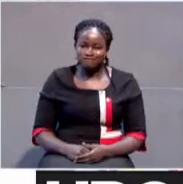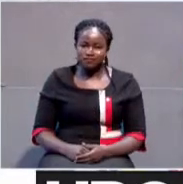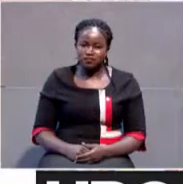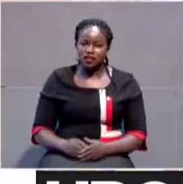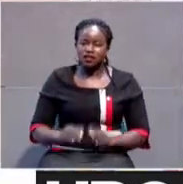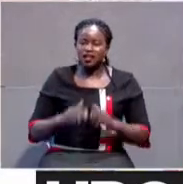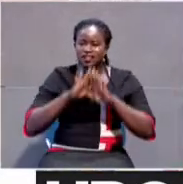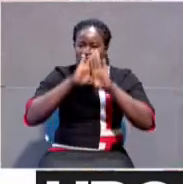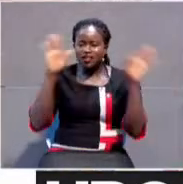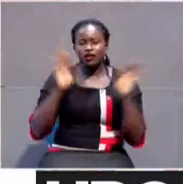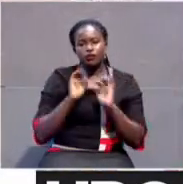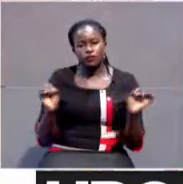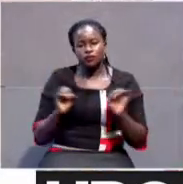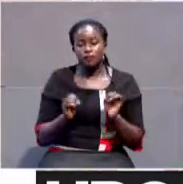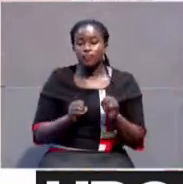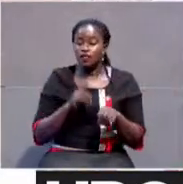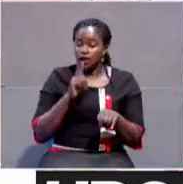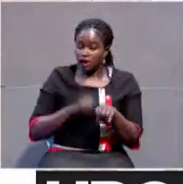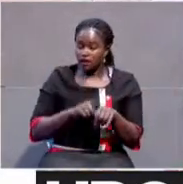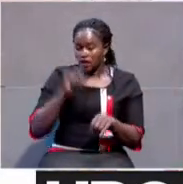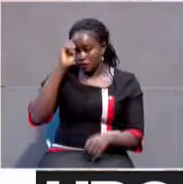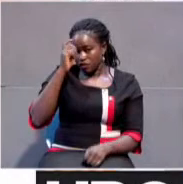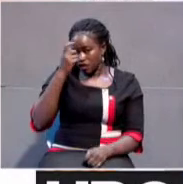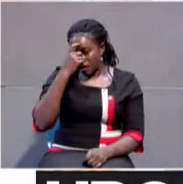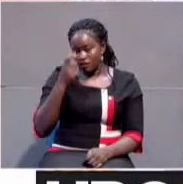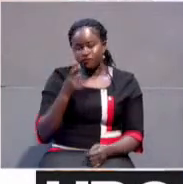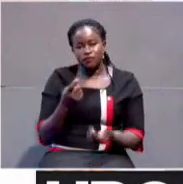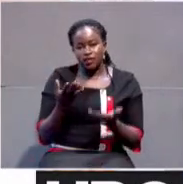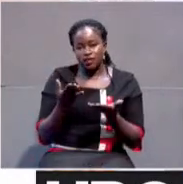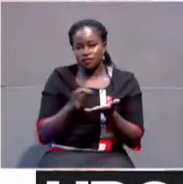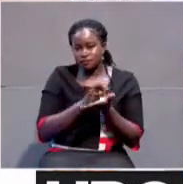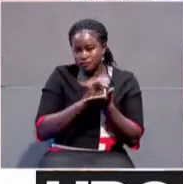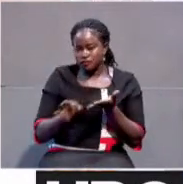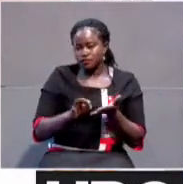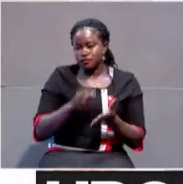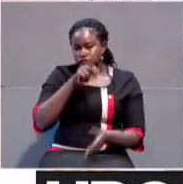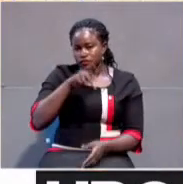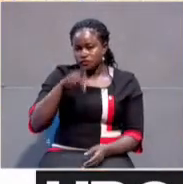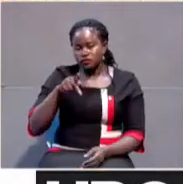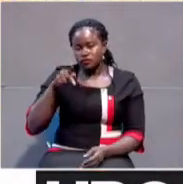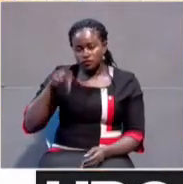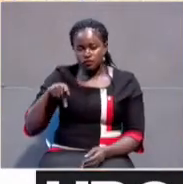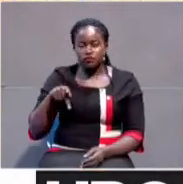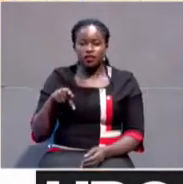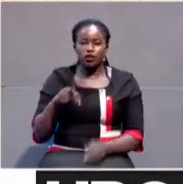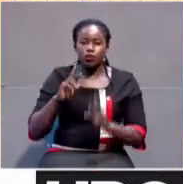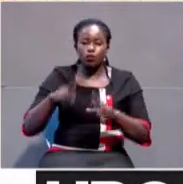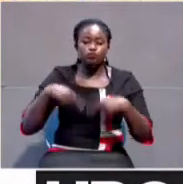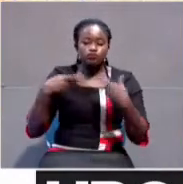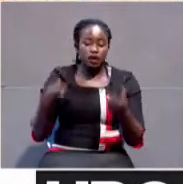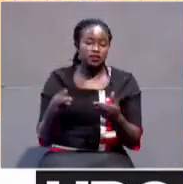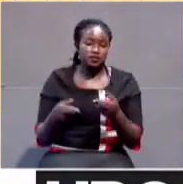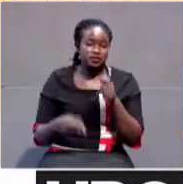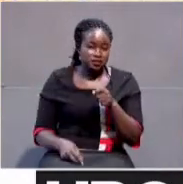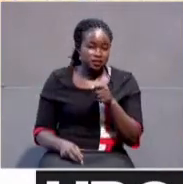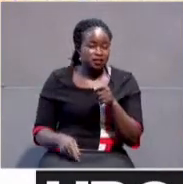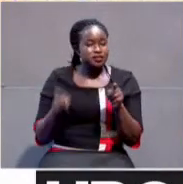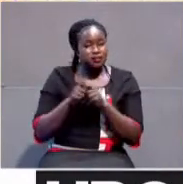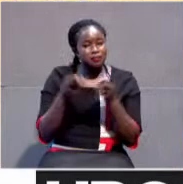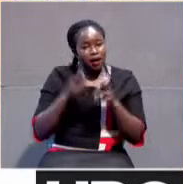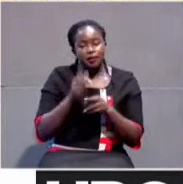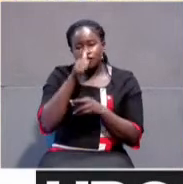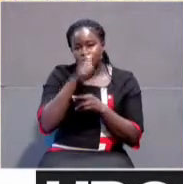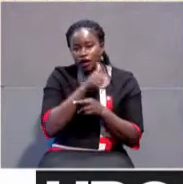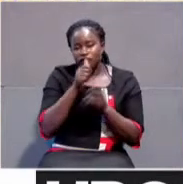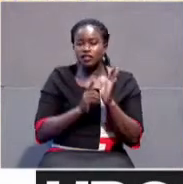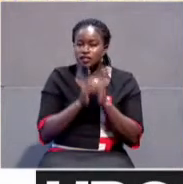transparent. By the time government terminated its PPP contract with OPEC Prime Limited, there were private developers